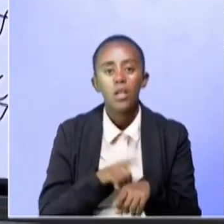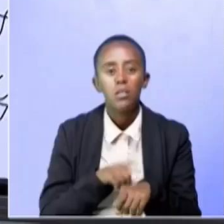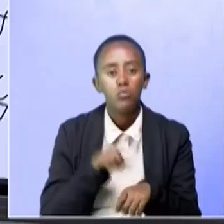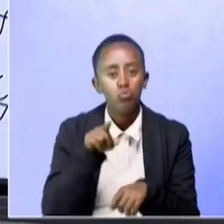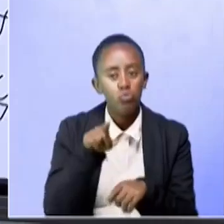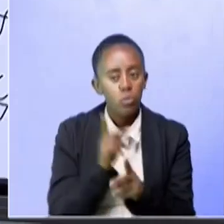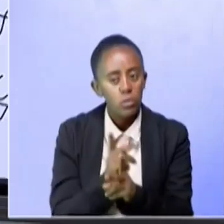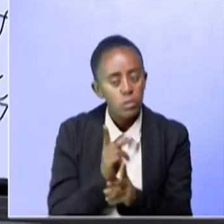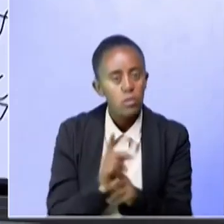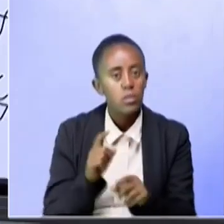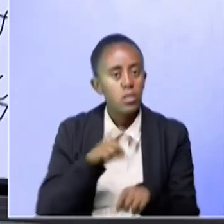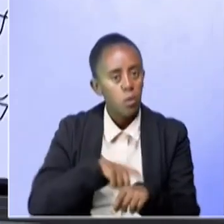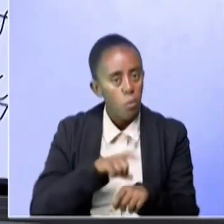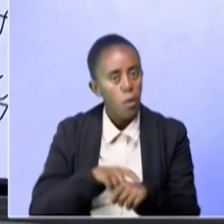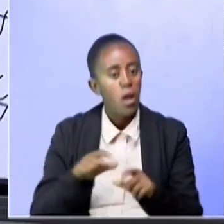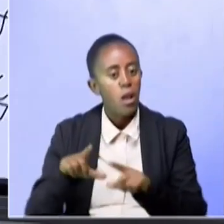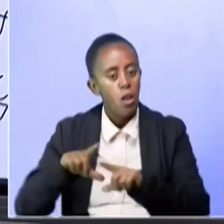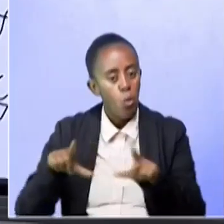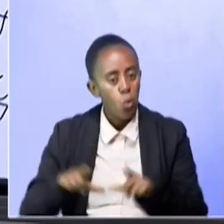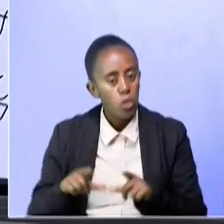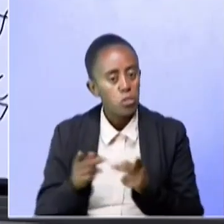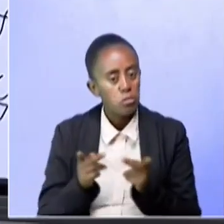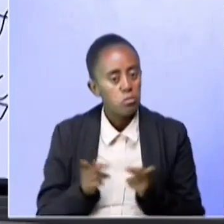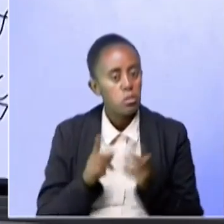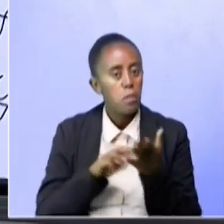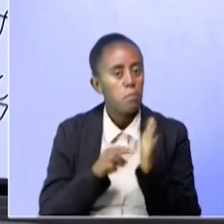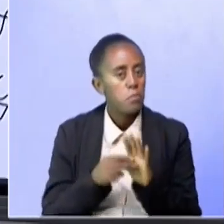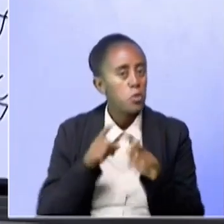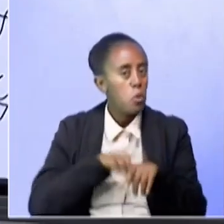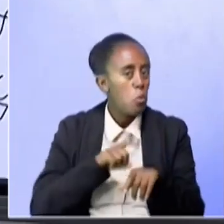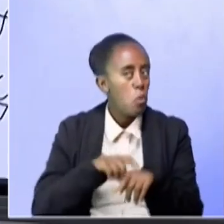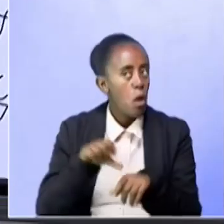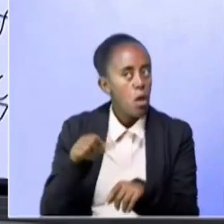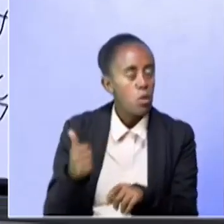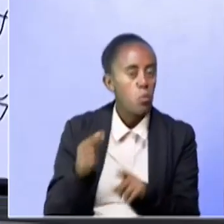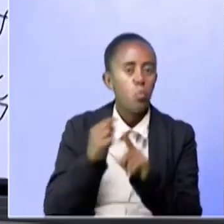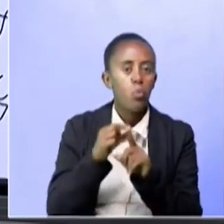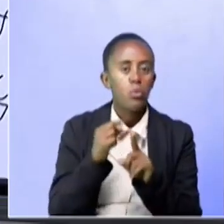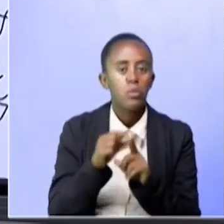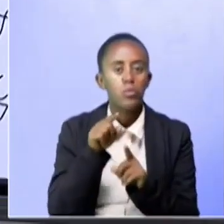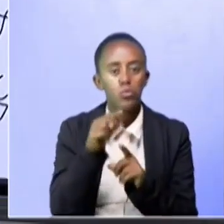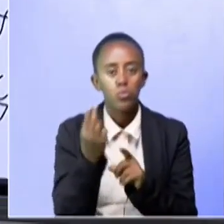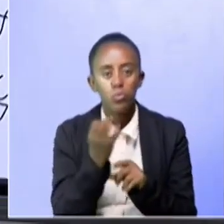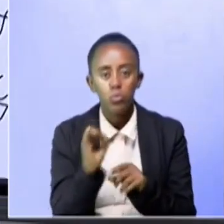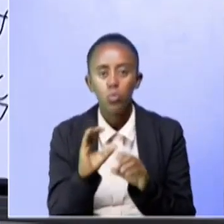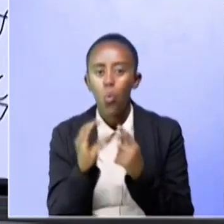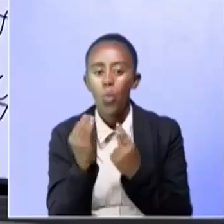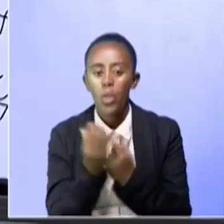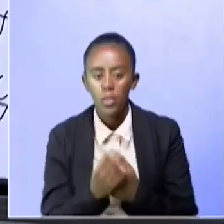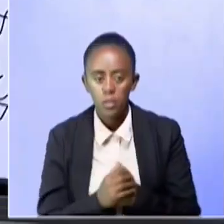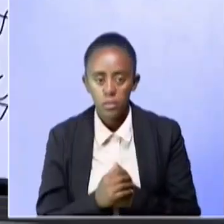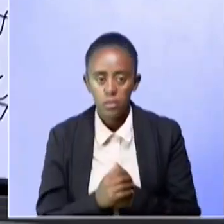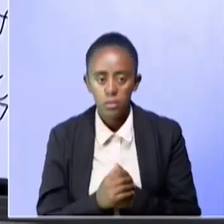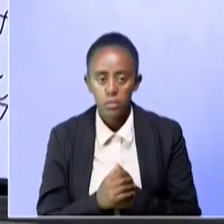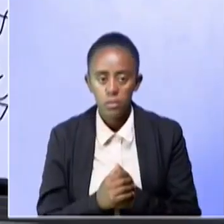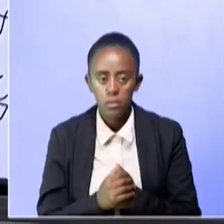your file in temporary location. Temporary, in other words, is maybe used in different contexts too.